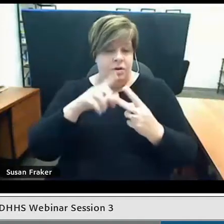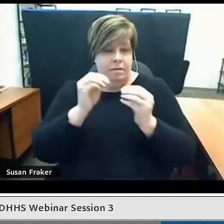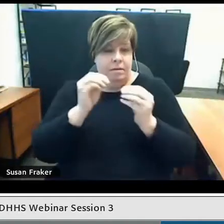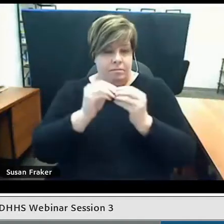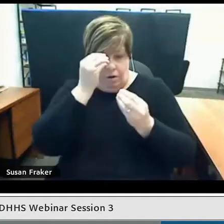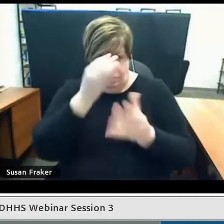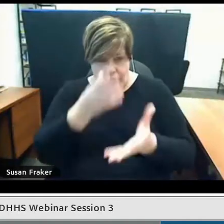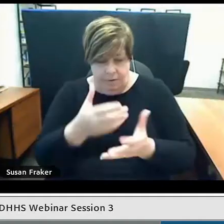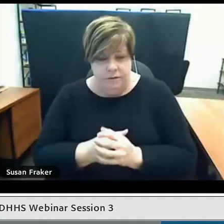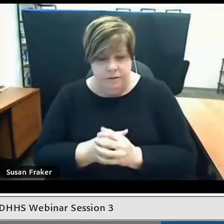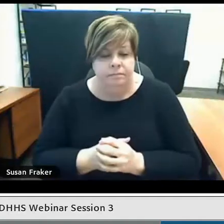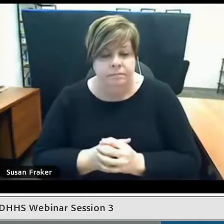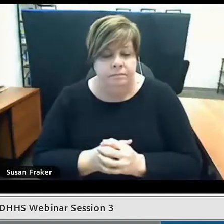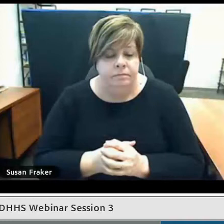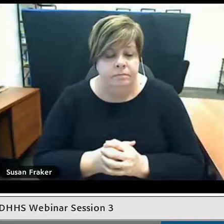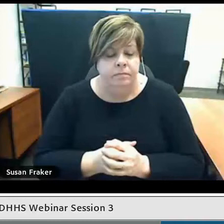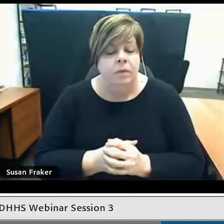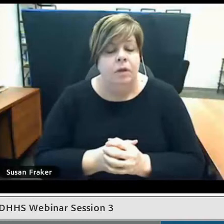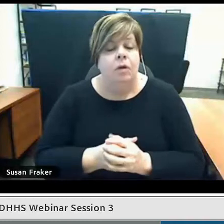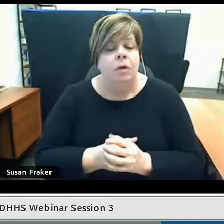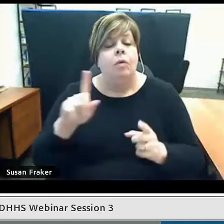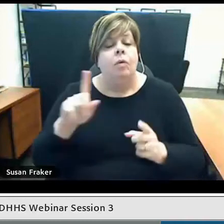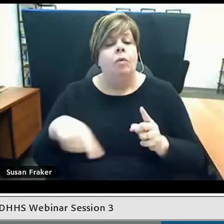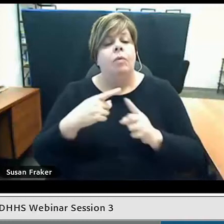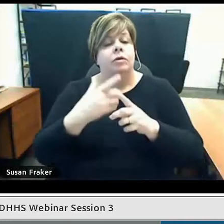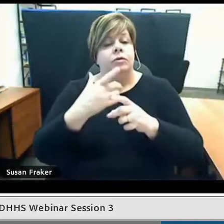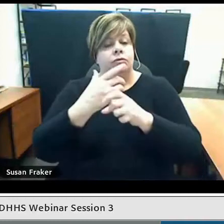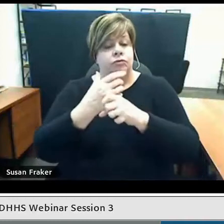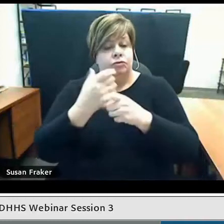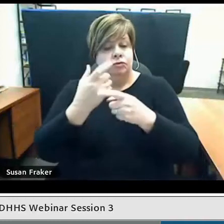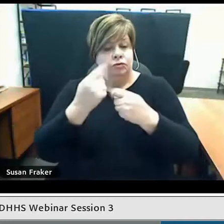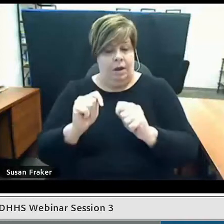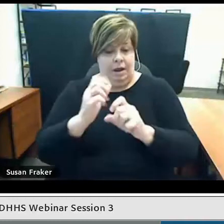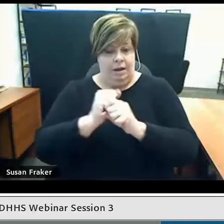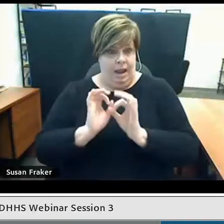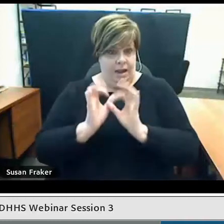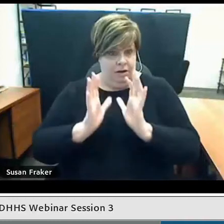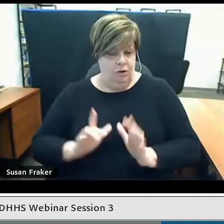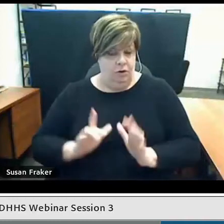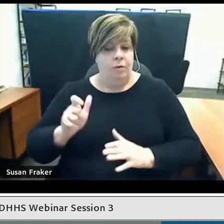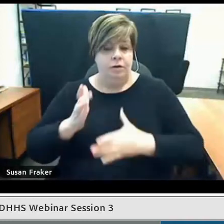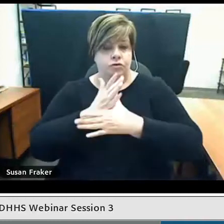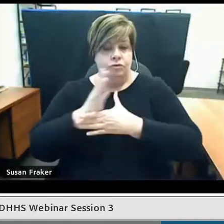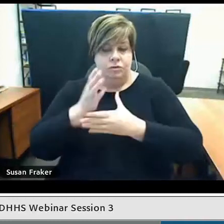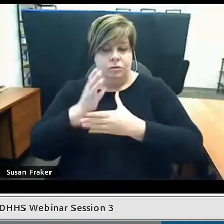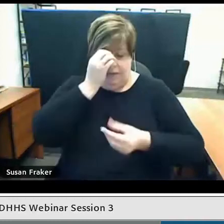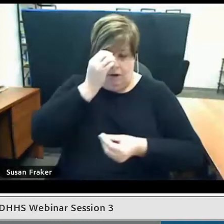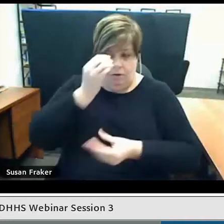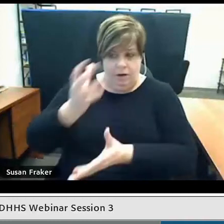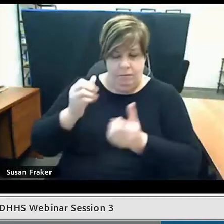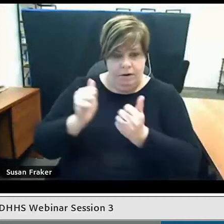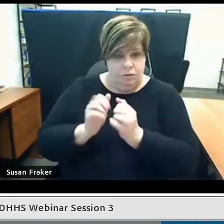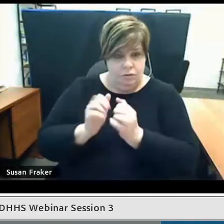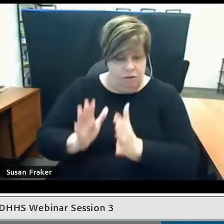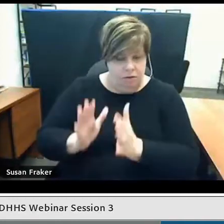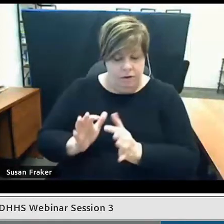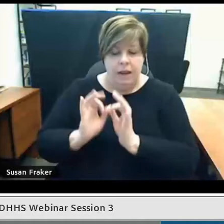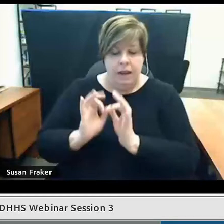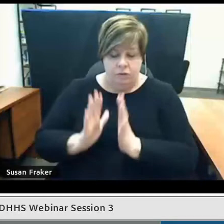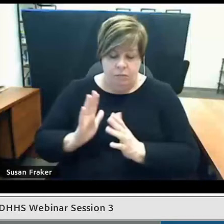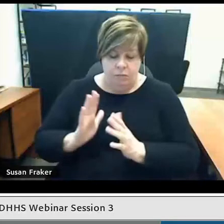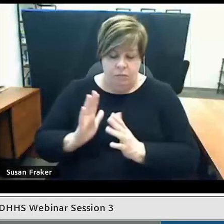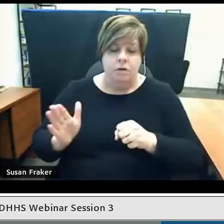information. When you try to get an interpreter, it's really important to share information with them. Interpreters are